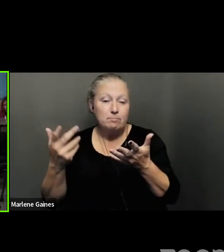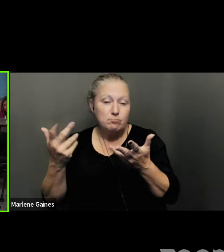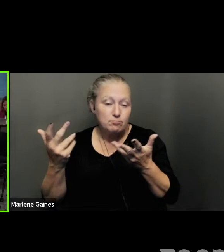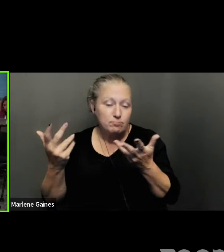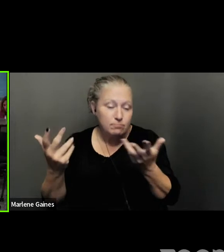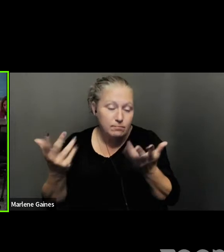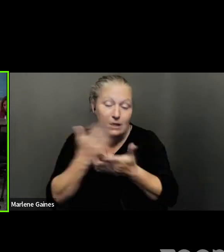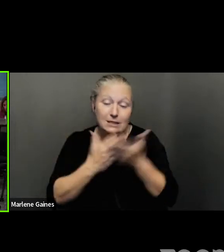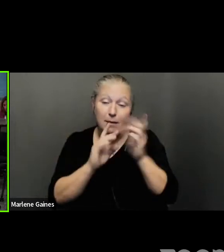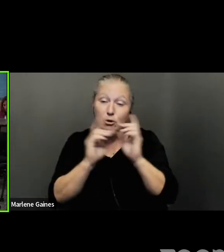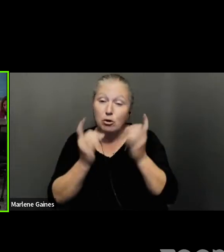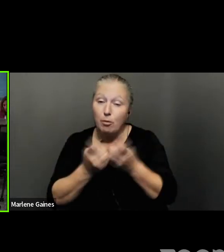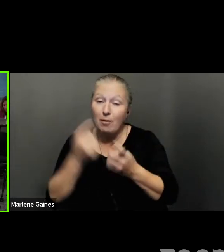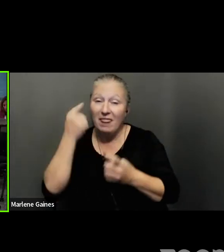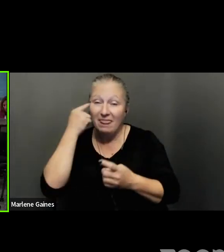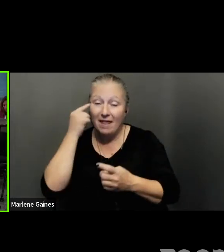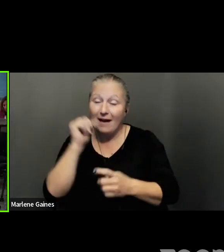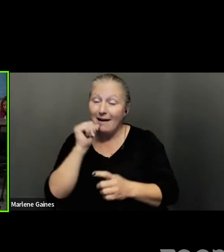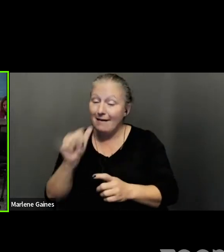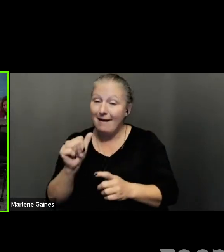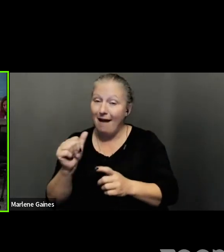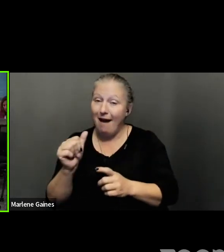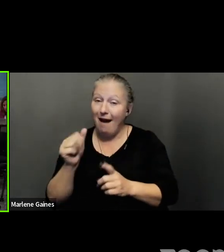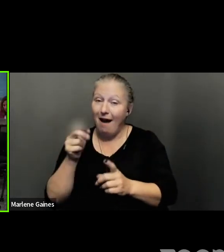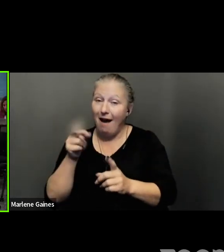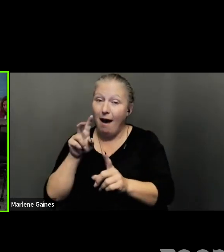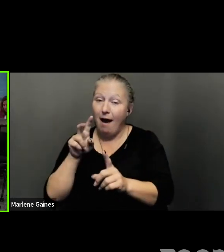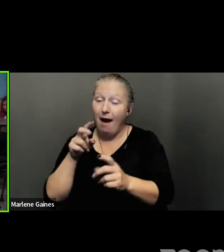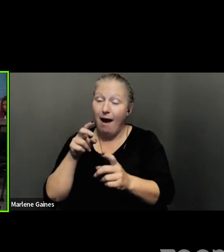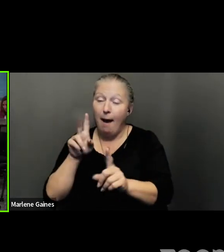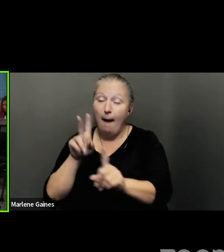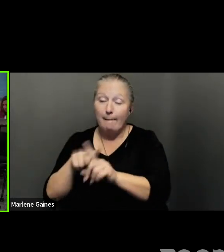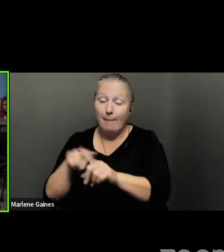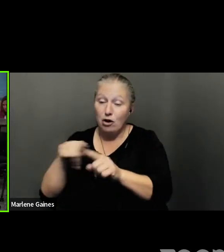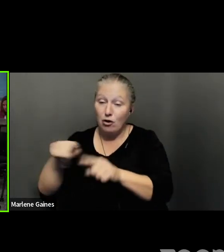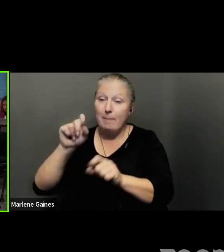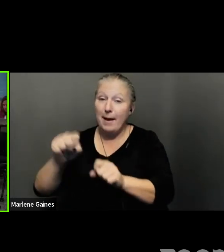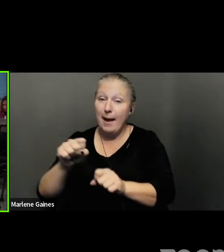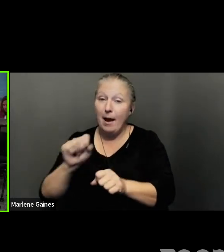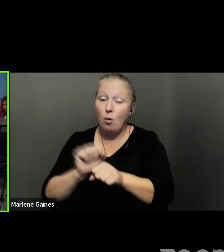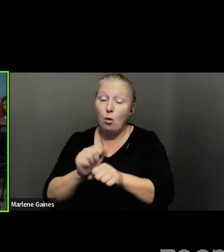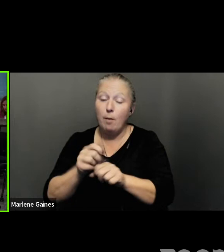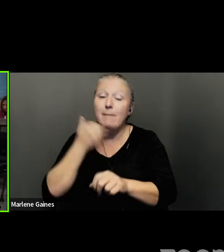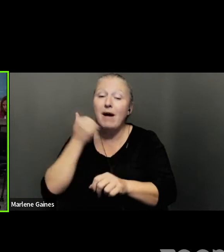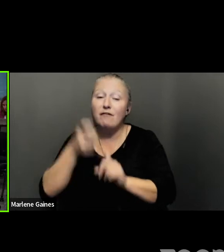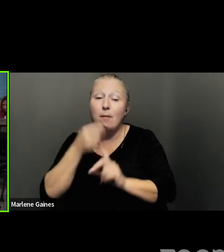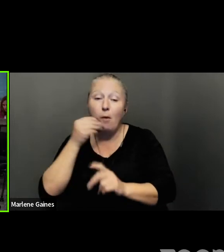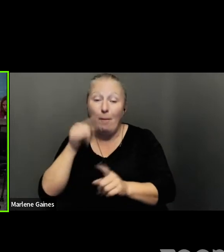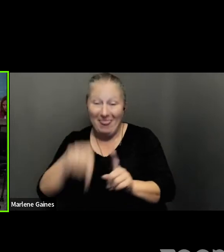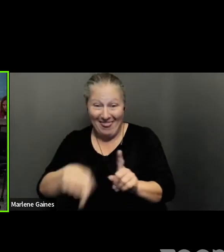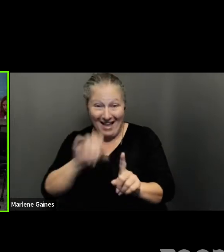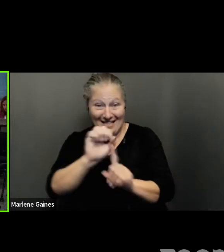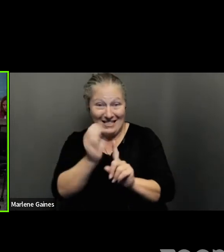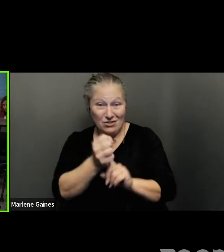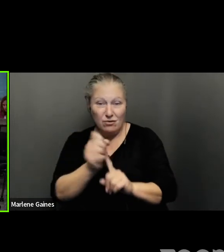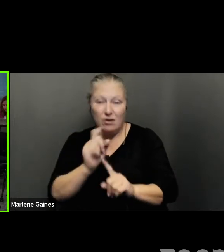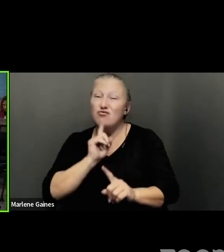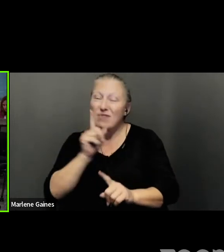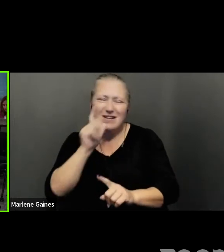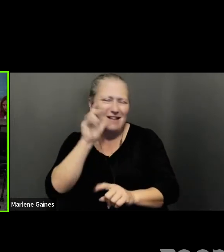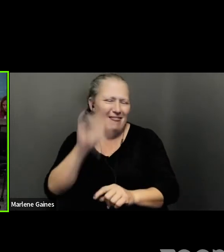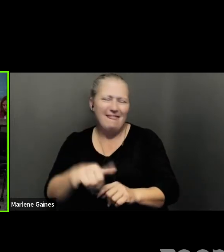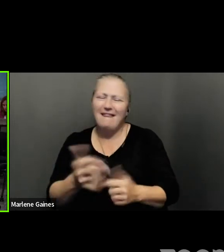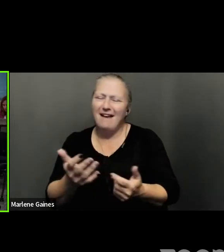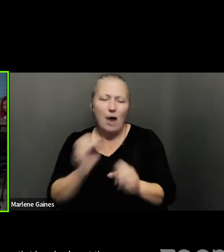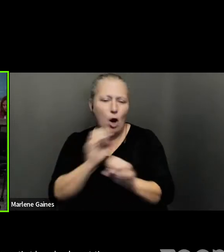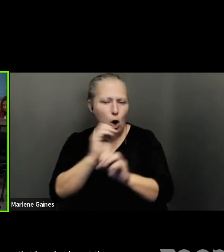some departments think that that doesn't apply to them, that they can work better from home. But based on this situation alone, that is seriously not the case. There's